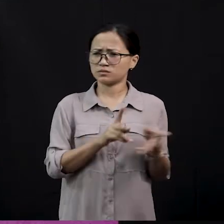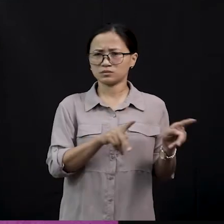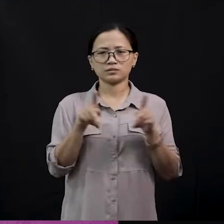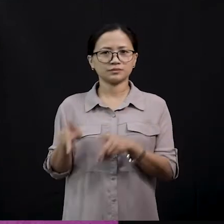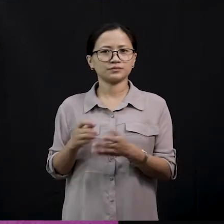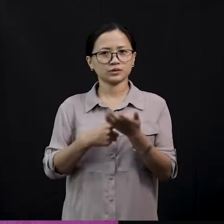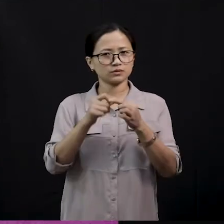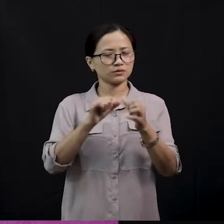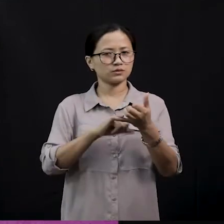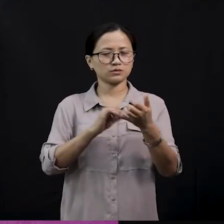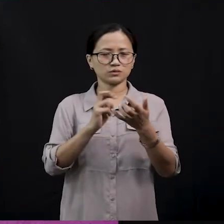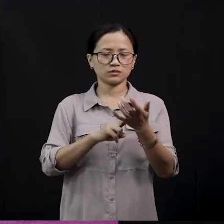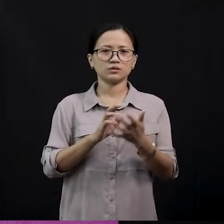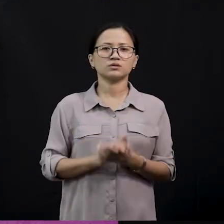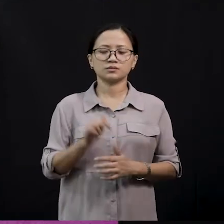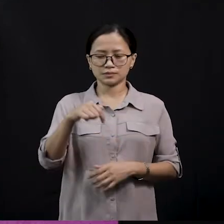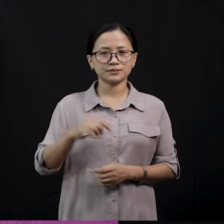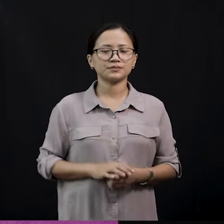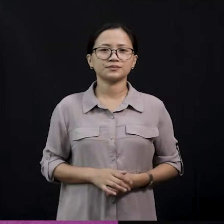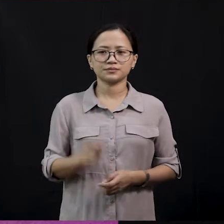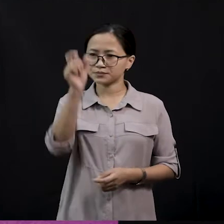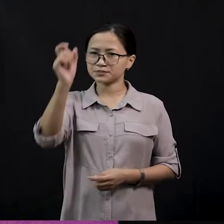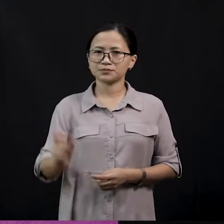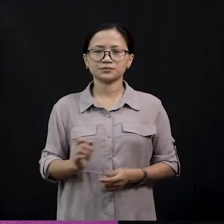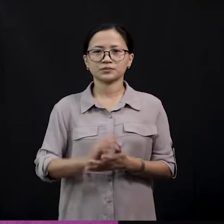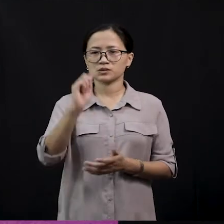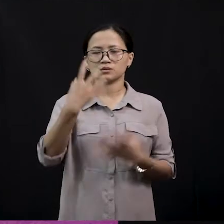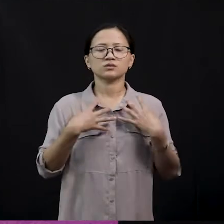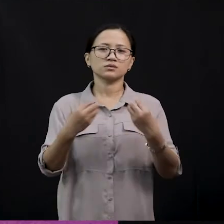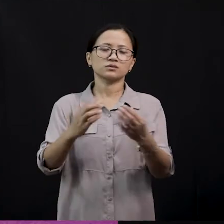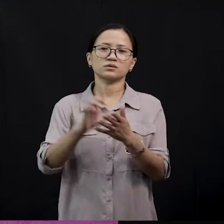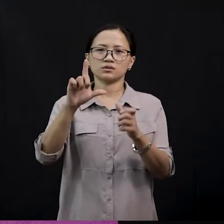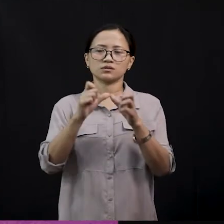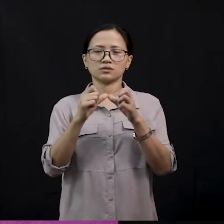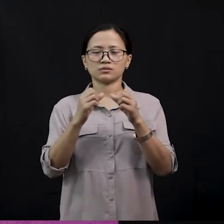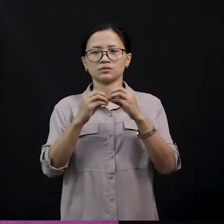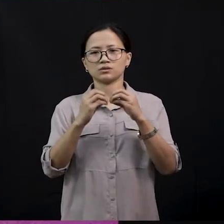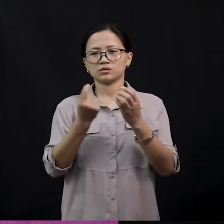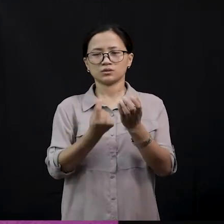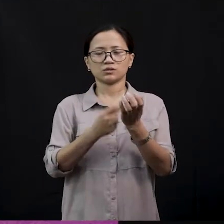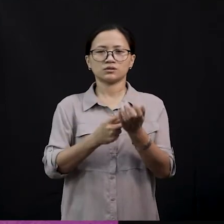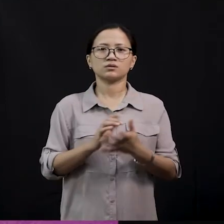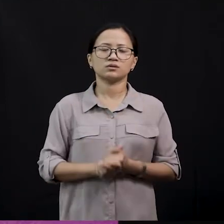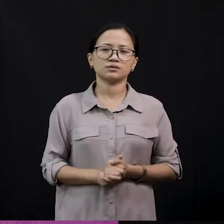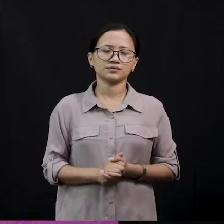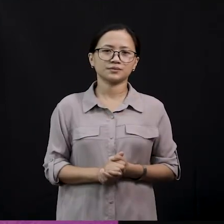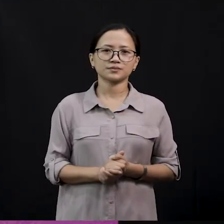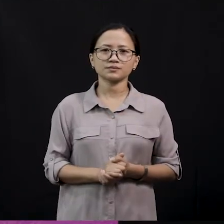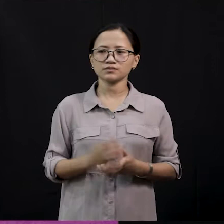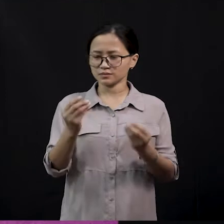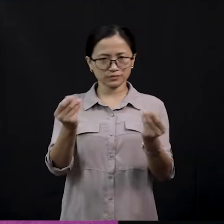possible reason here? The person wants to labor for something that is not